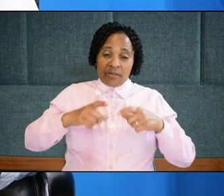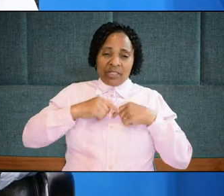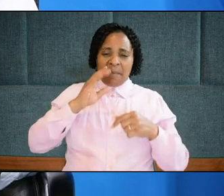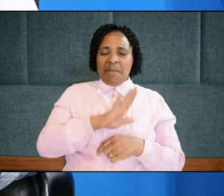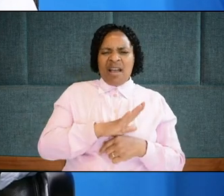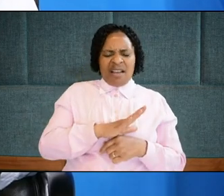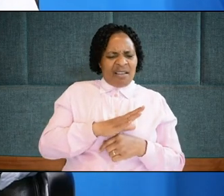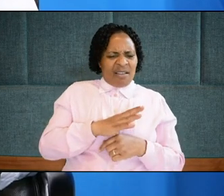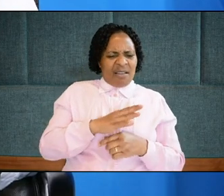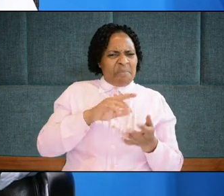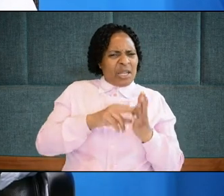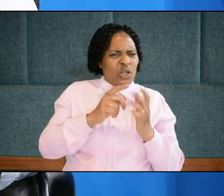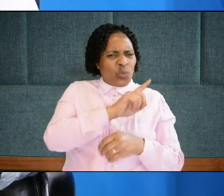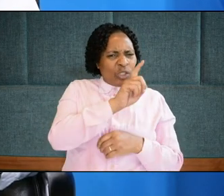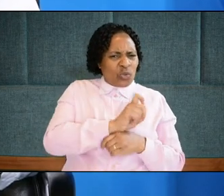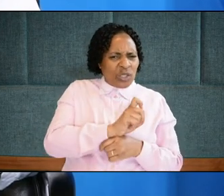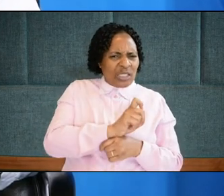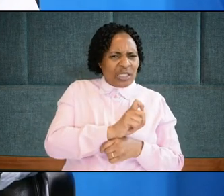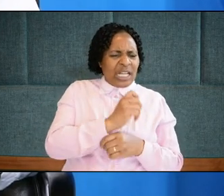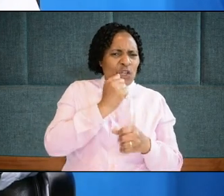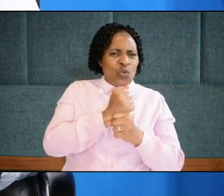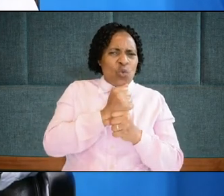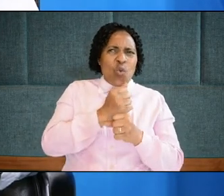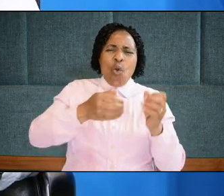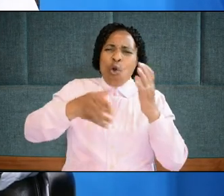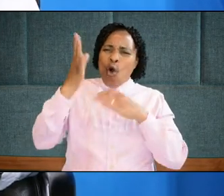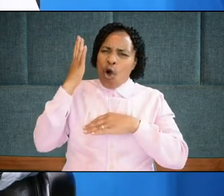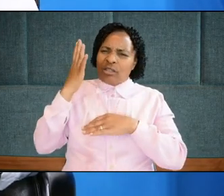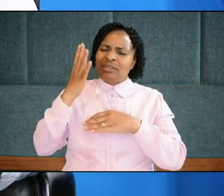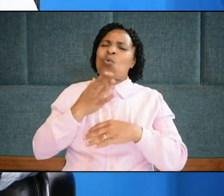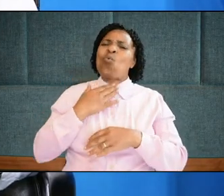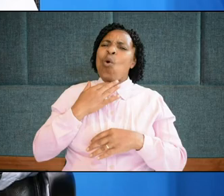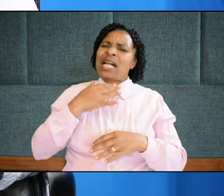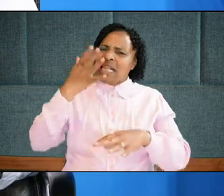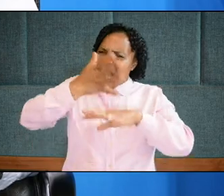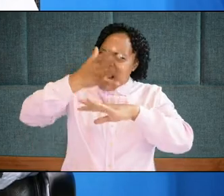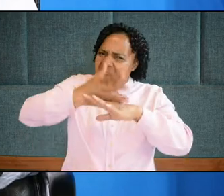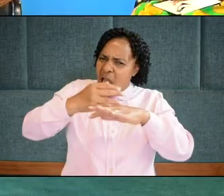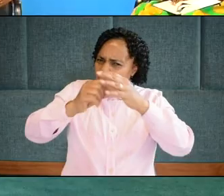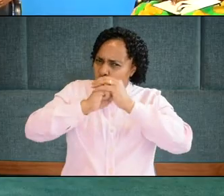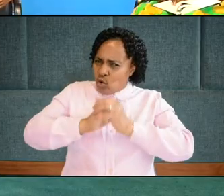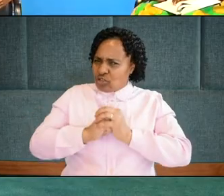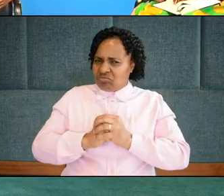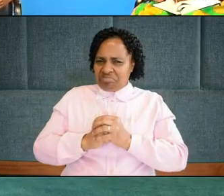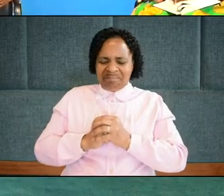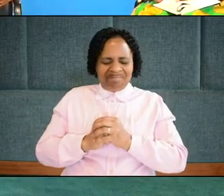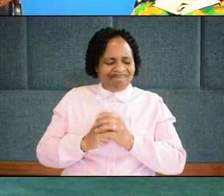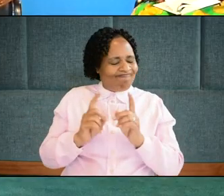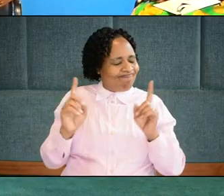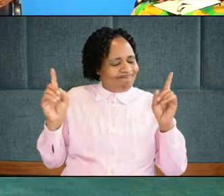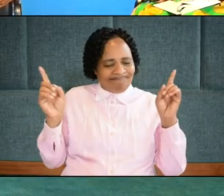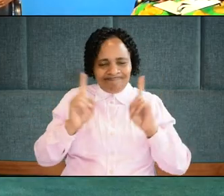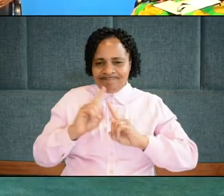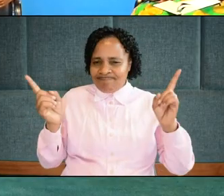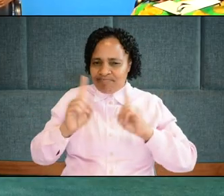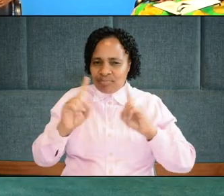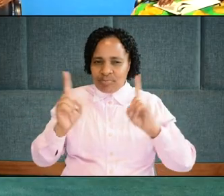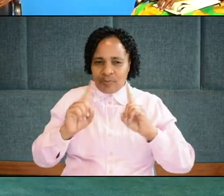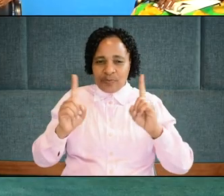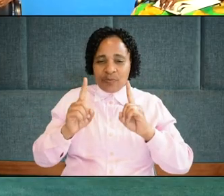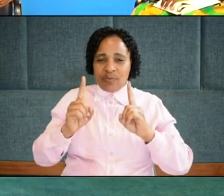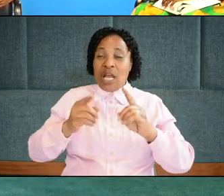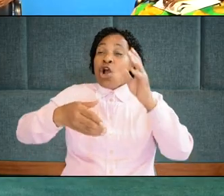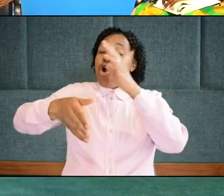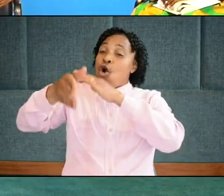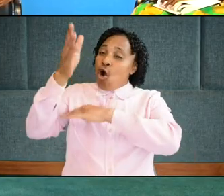to you, does God desire forceful worship? No, not at all. God is a God